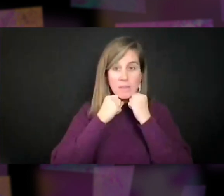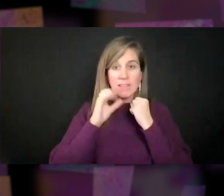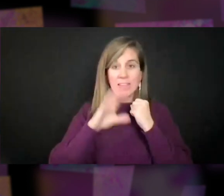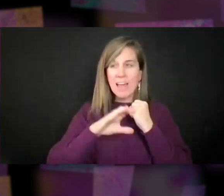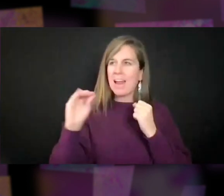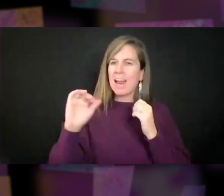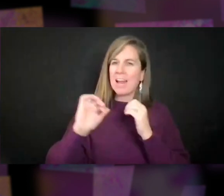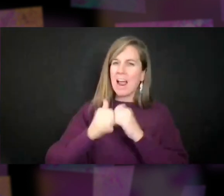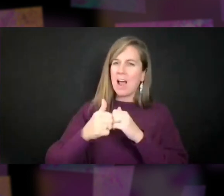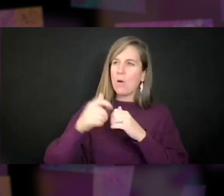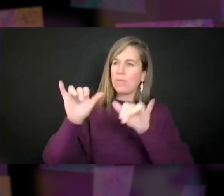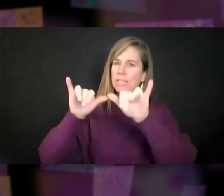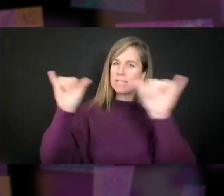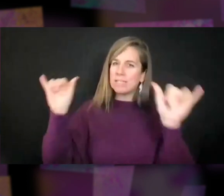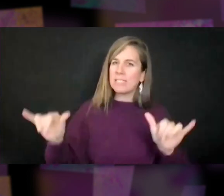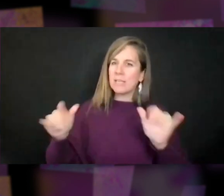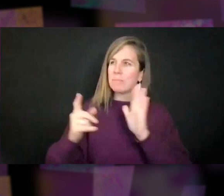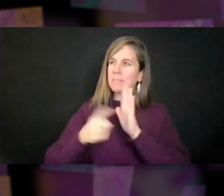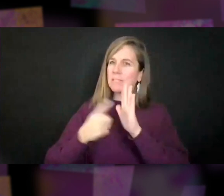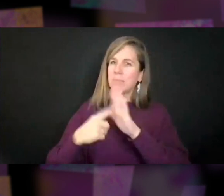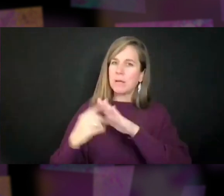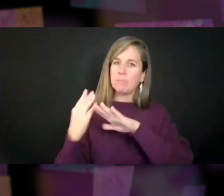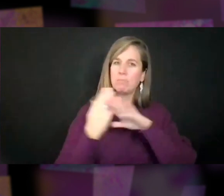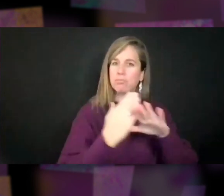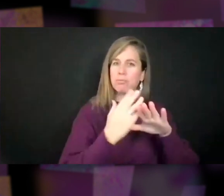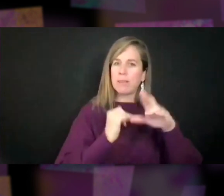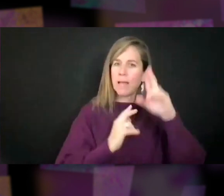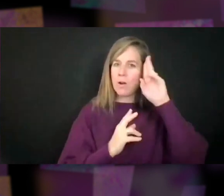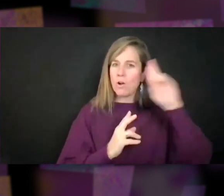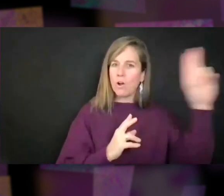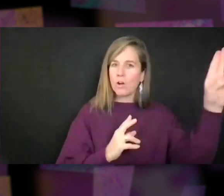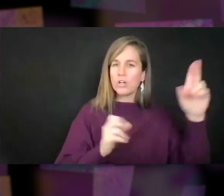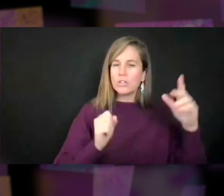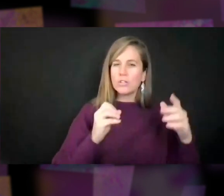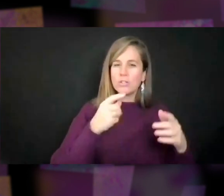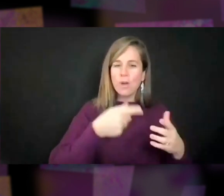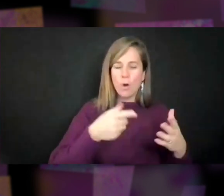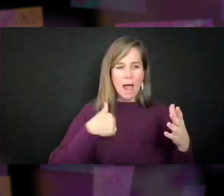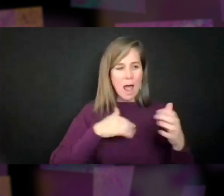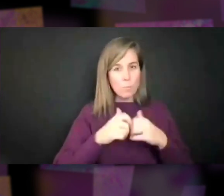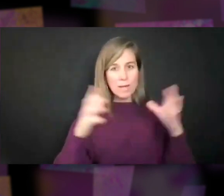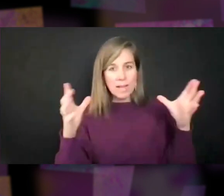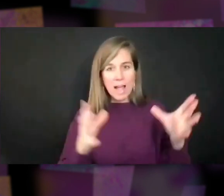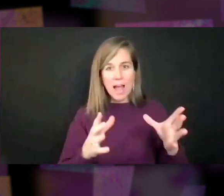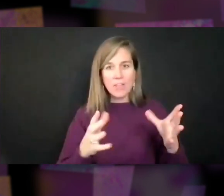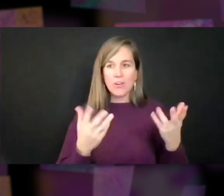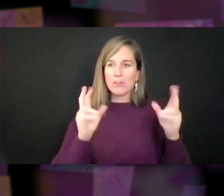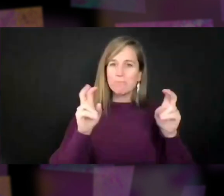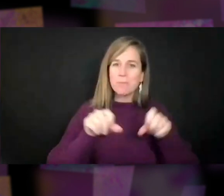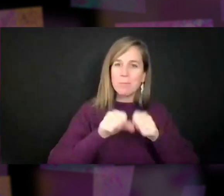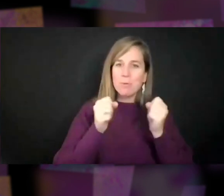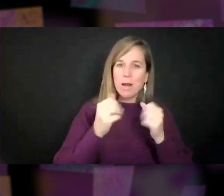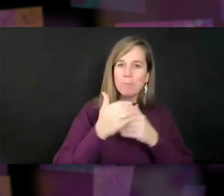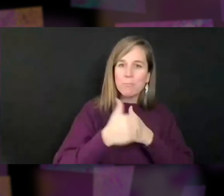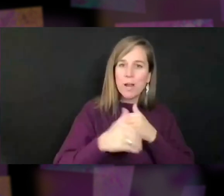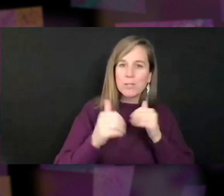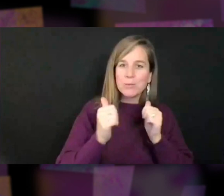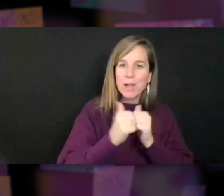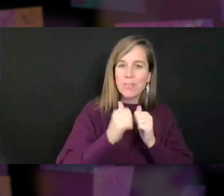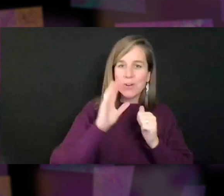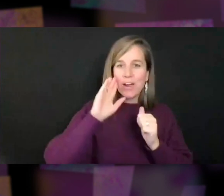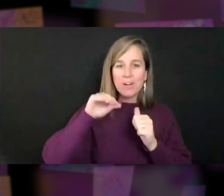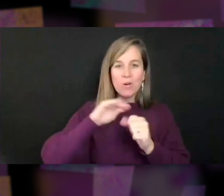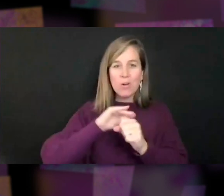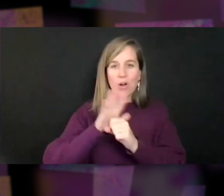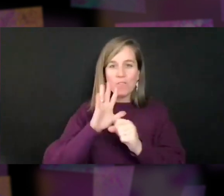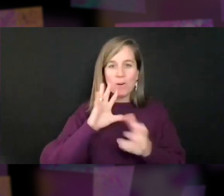we gather, how we break bread together. That's been so complicated with COVID, but food and sharing of